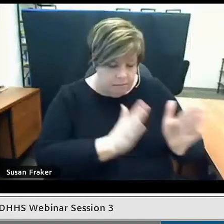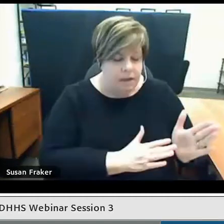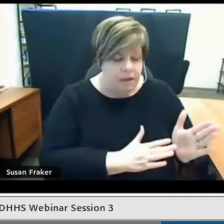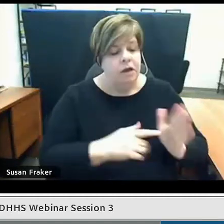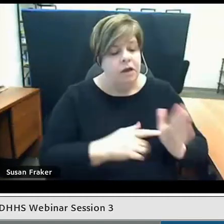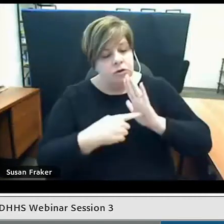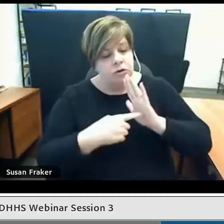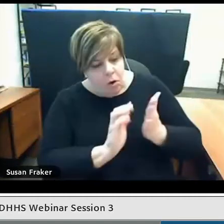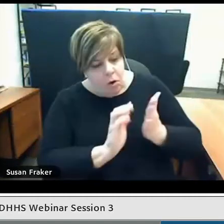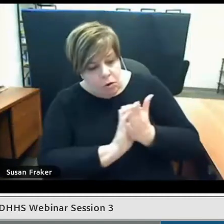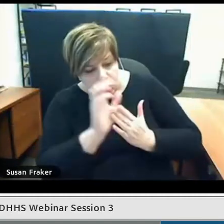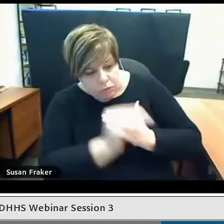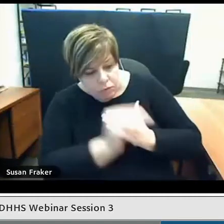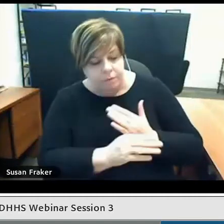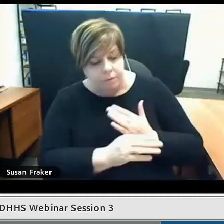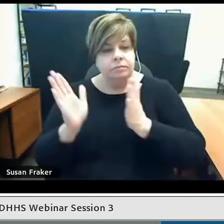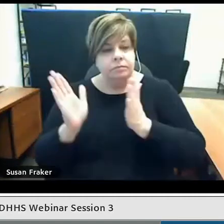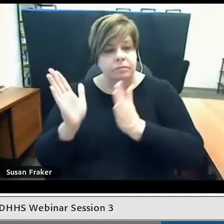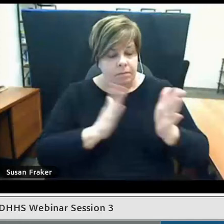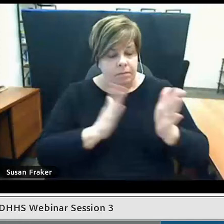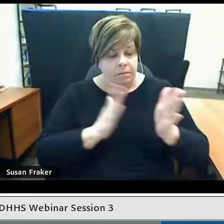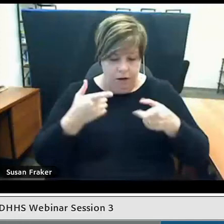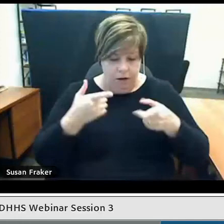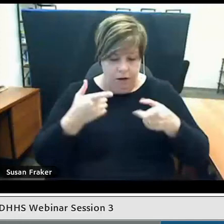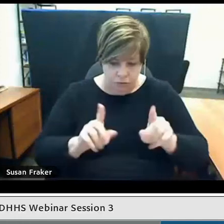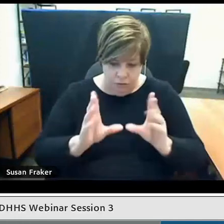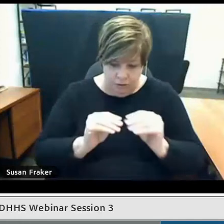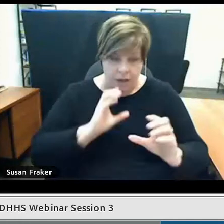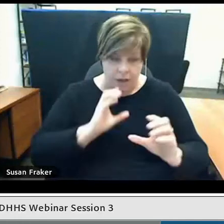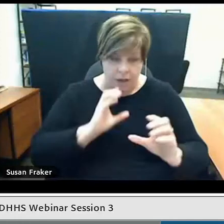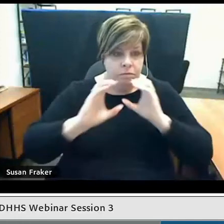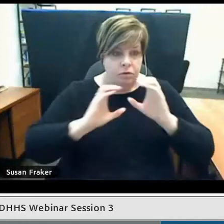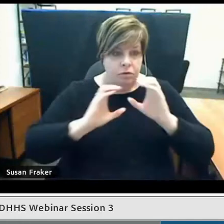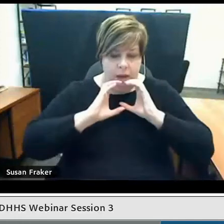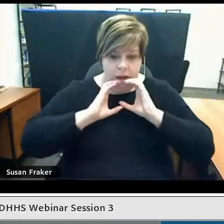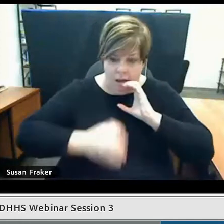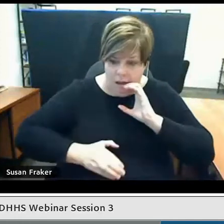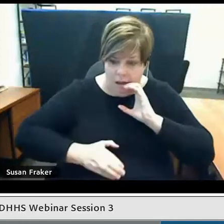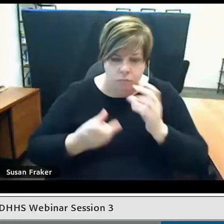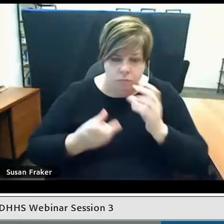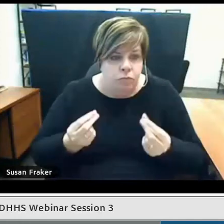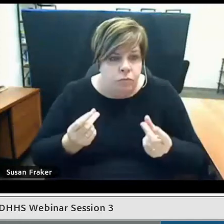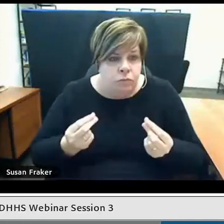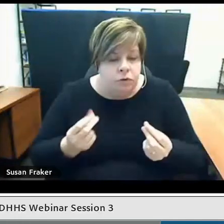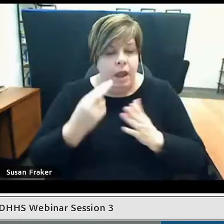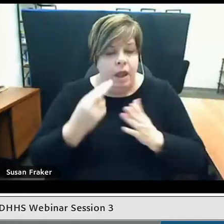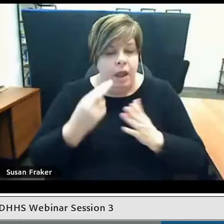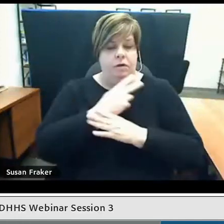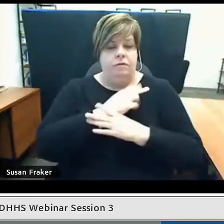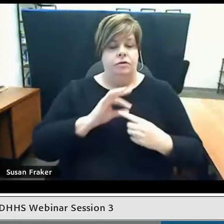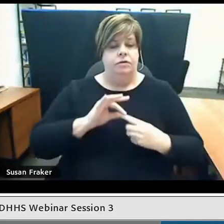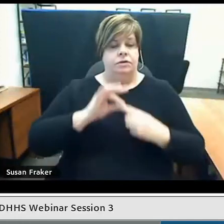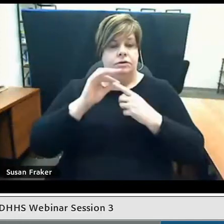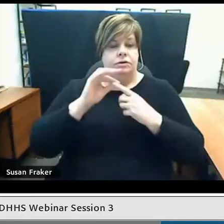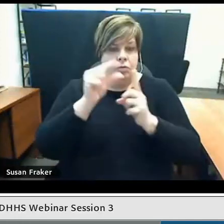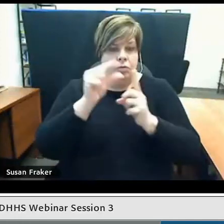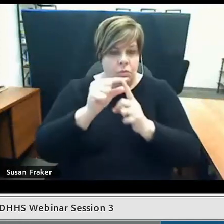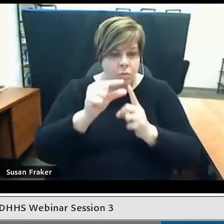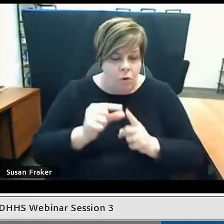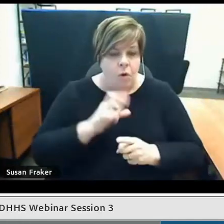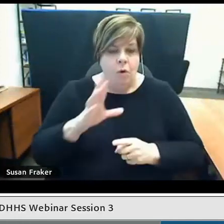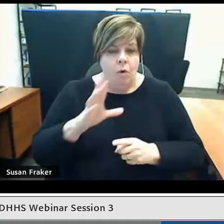doing, plan on what to do if communication breaks down, and review any specialized vocabulary or